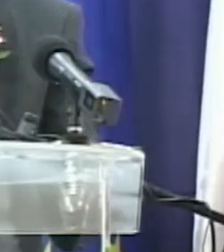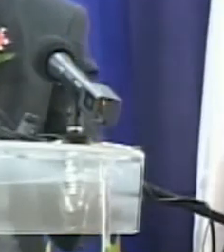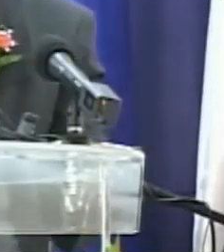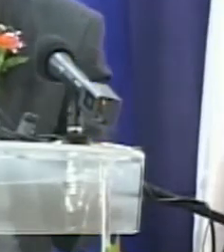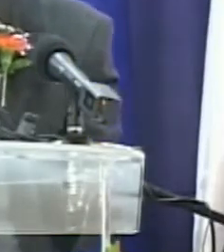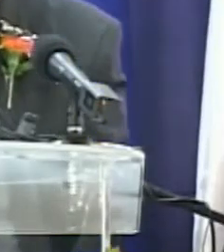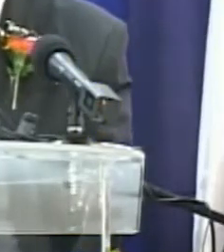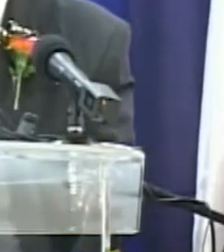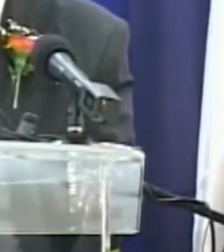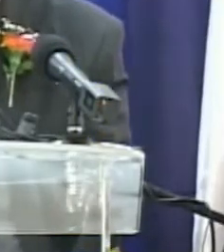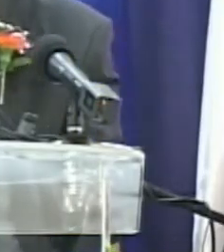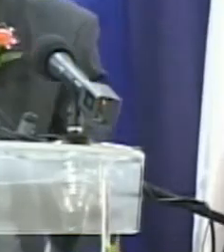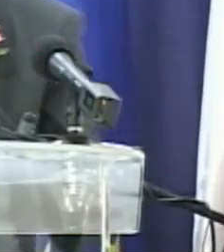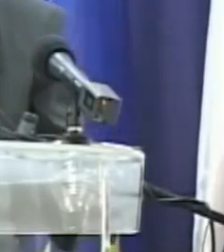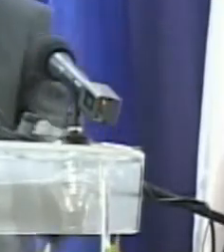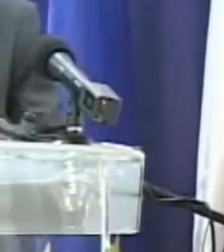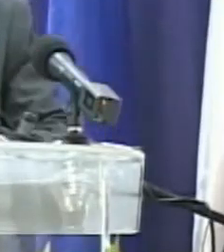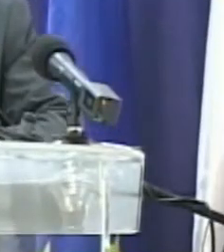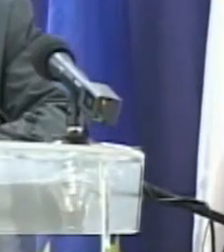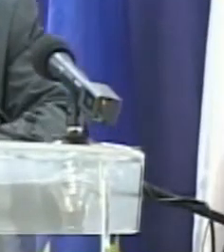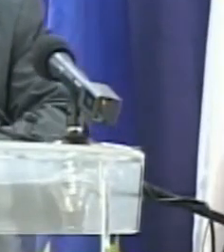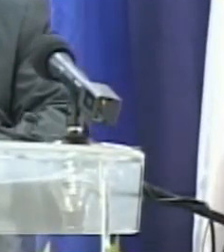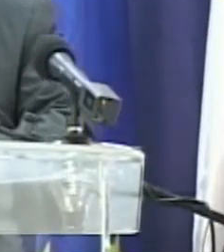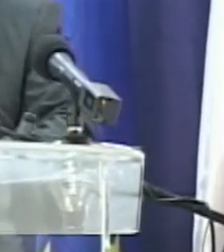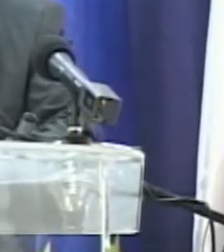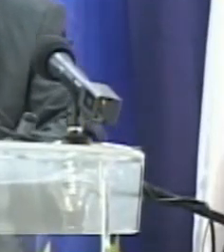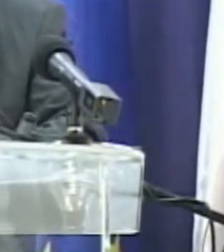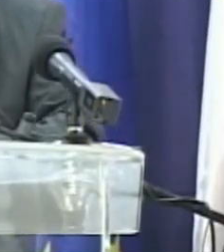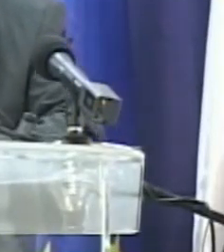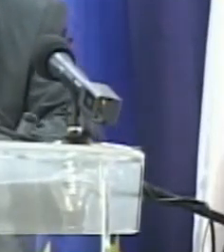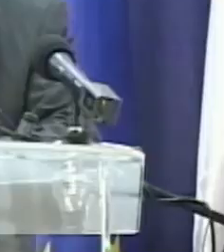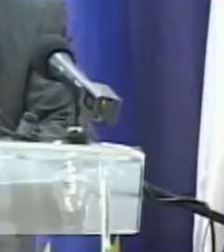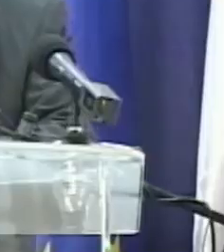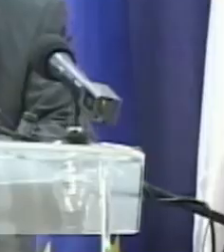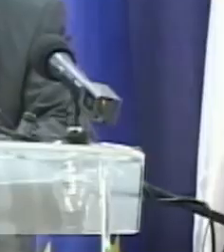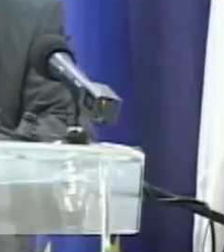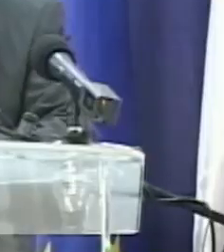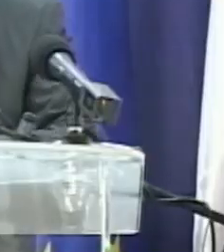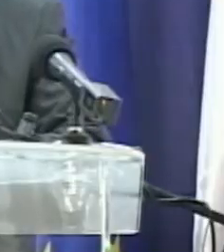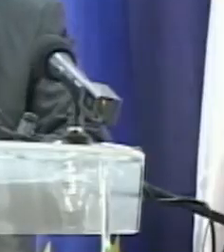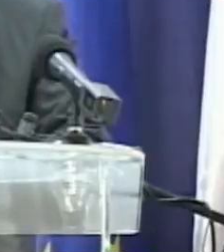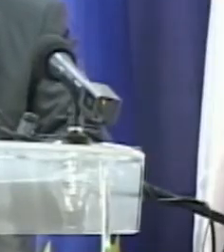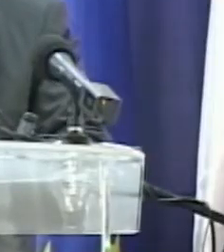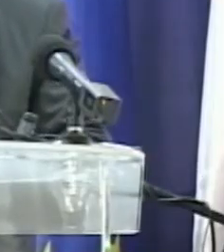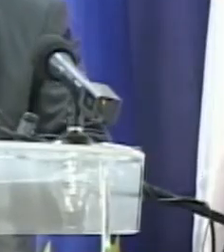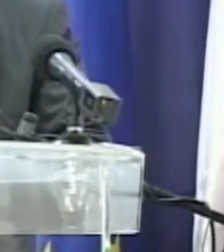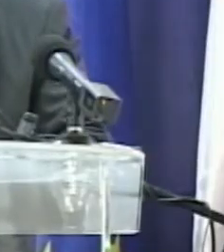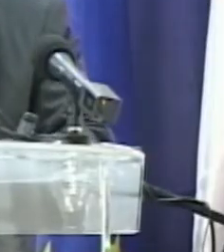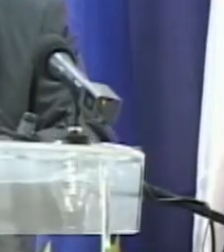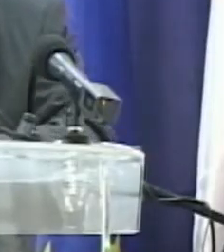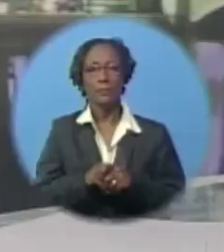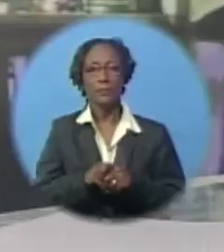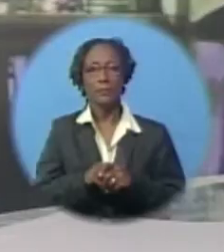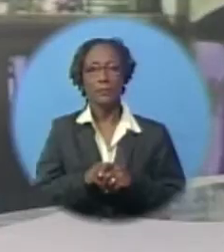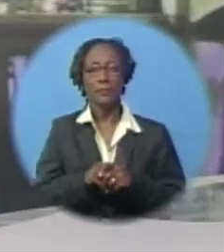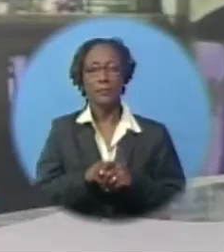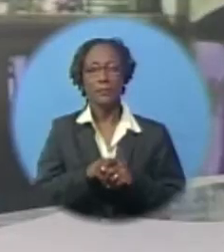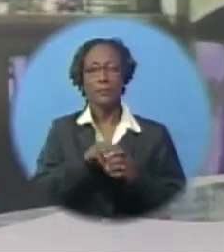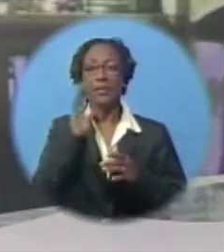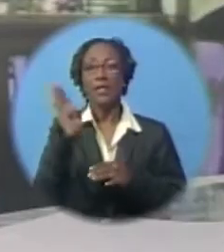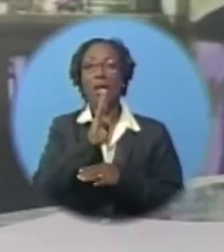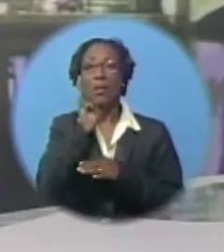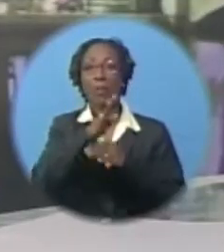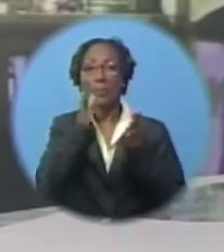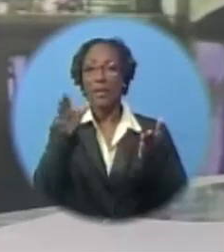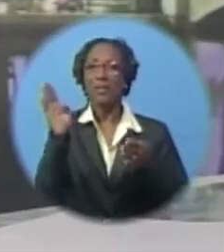Wibisco, was named Caribbean Exporter of the Year in 2016.